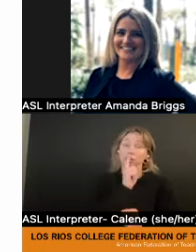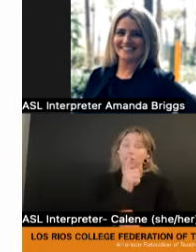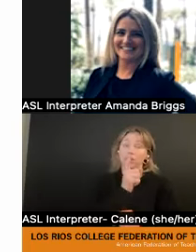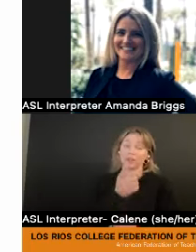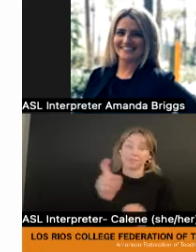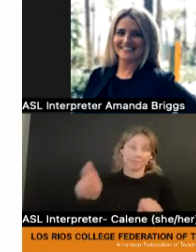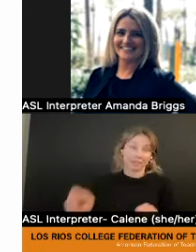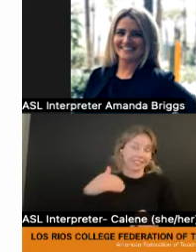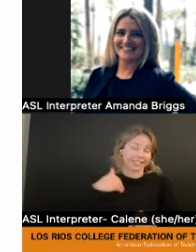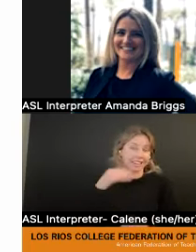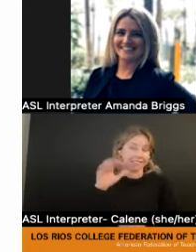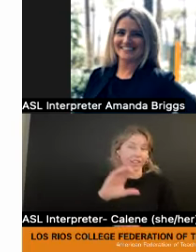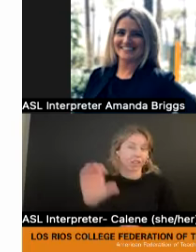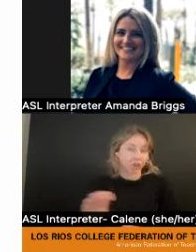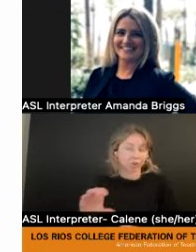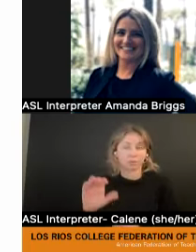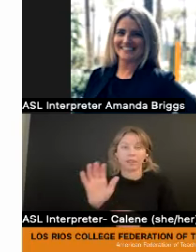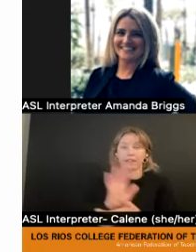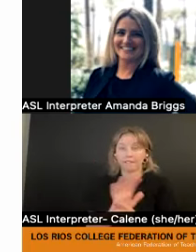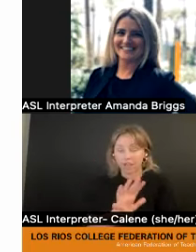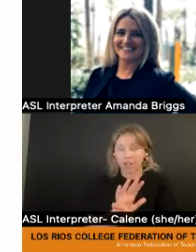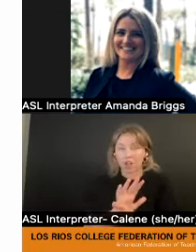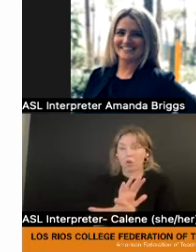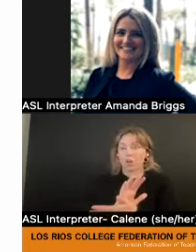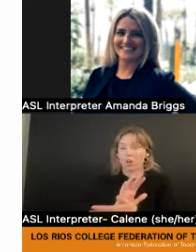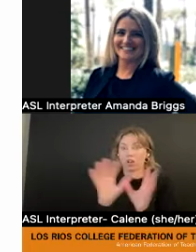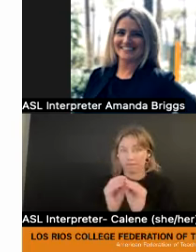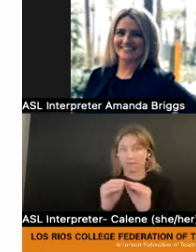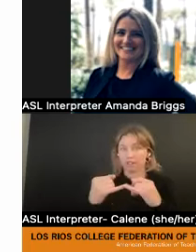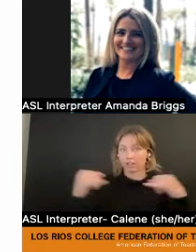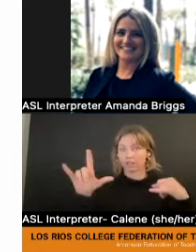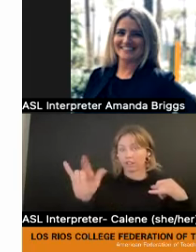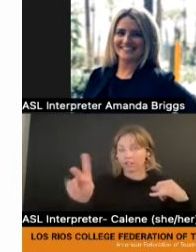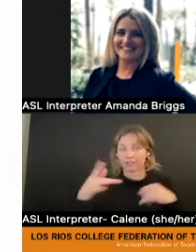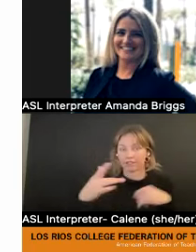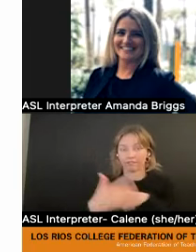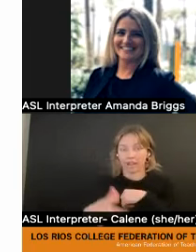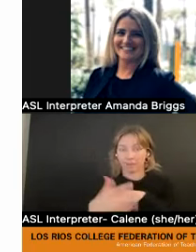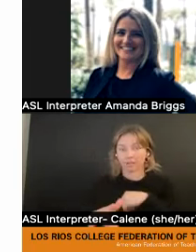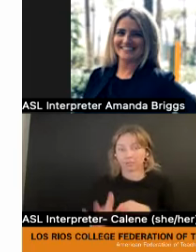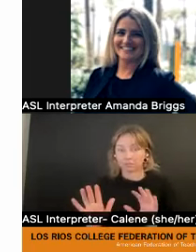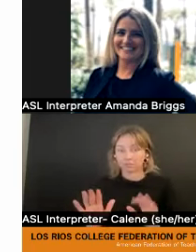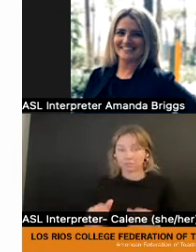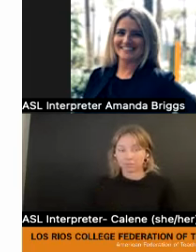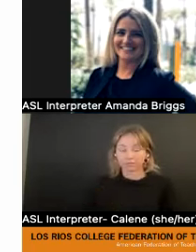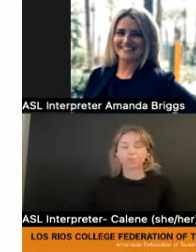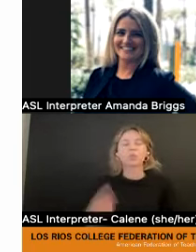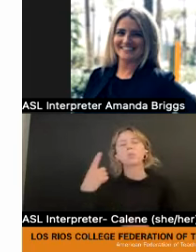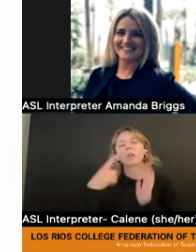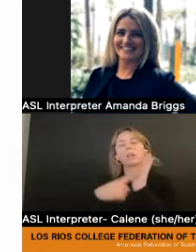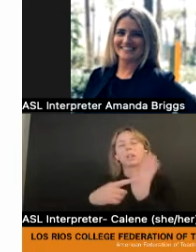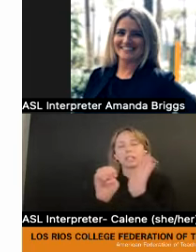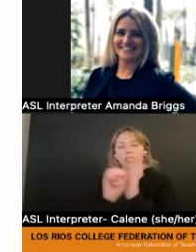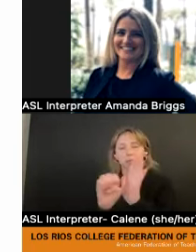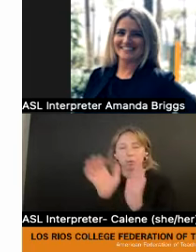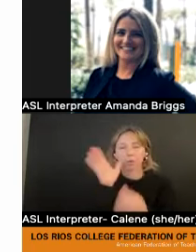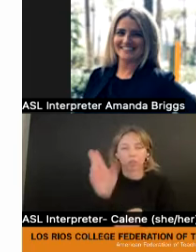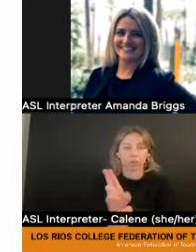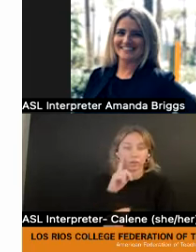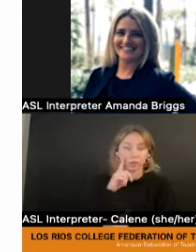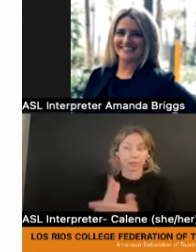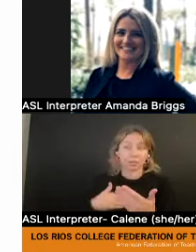Zoom video conferencing link available so that if students, for example, example I would use is for some of my colleagues in math, right? If